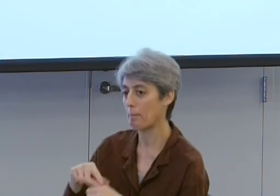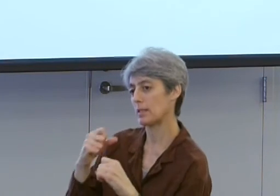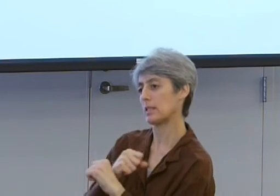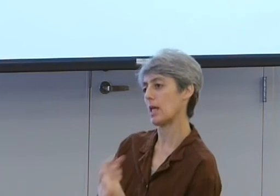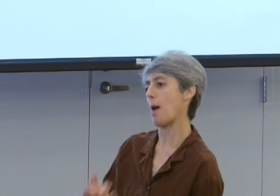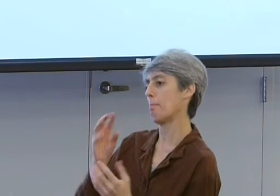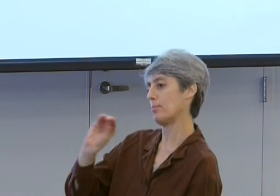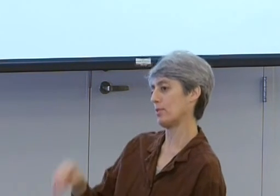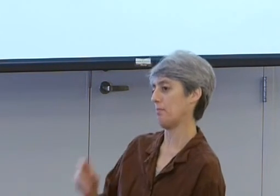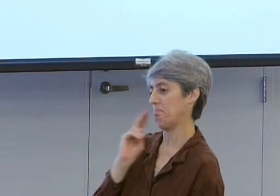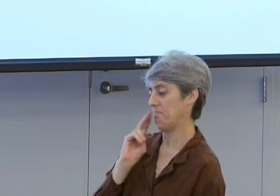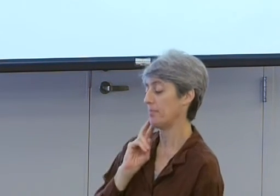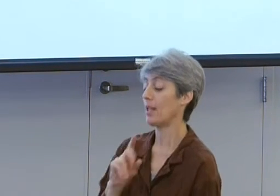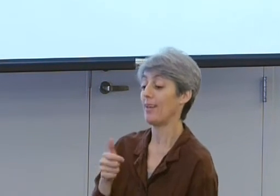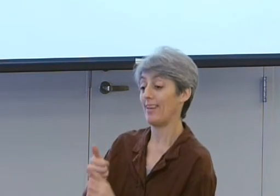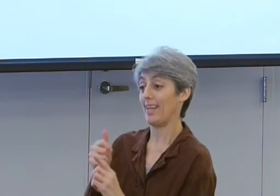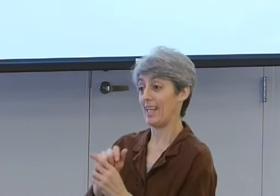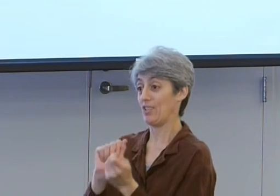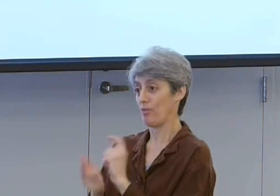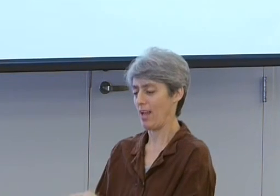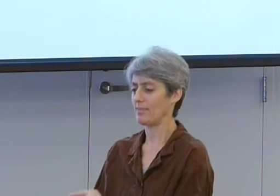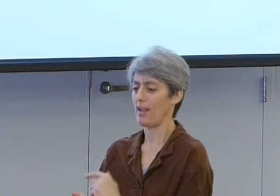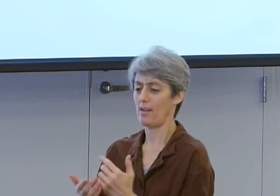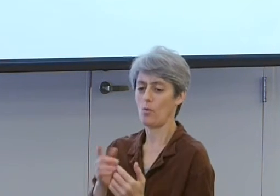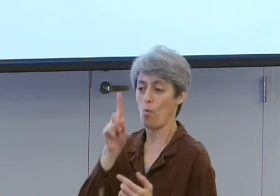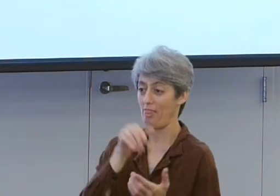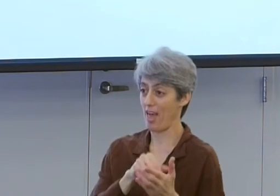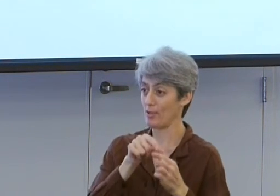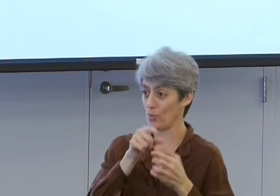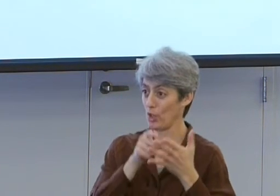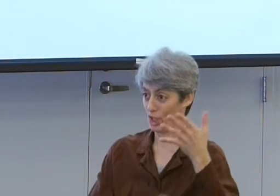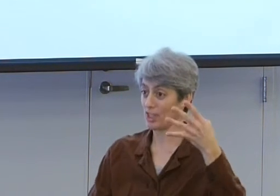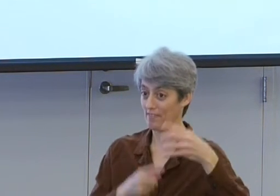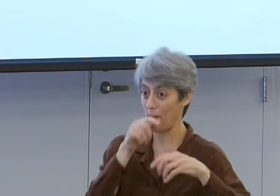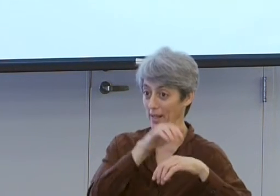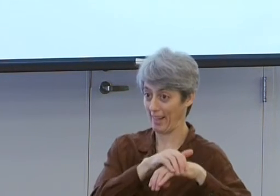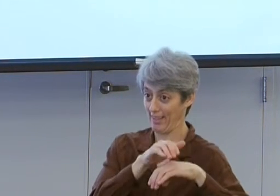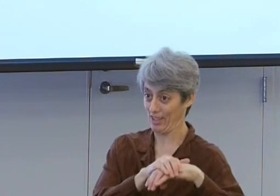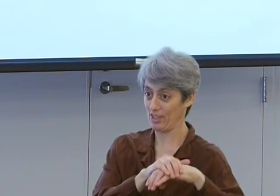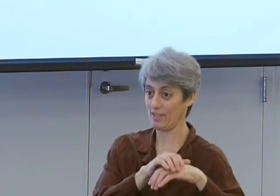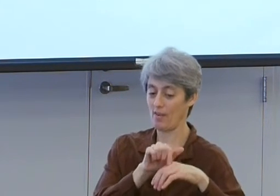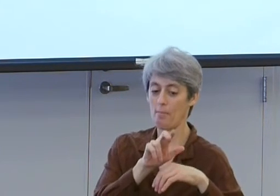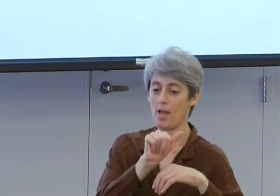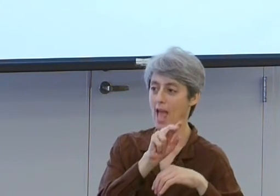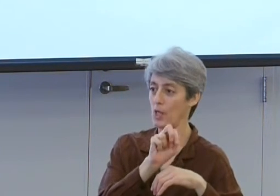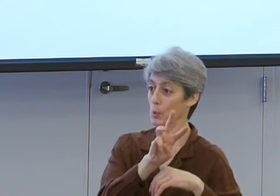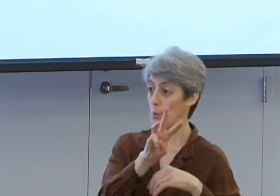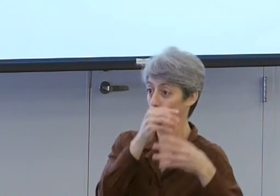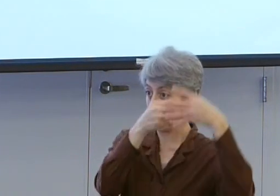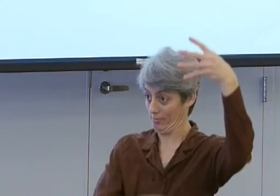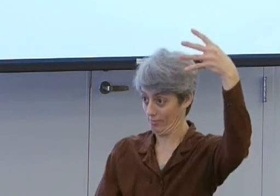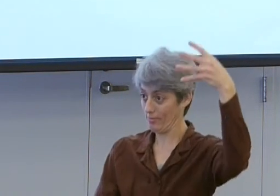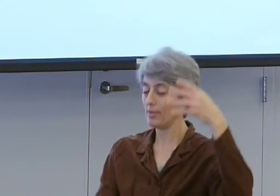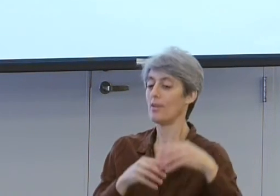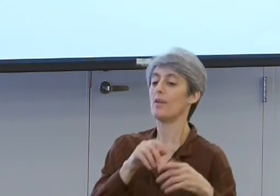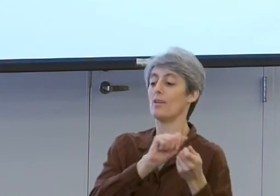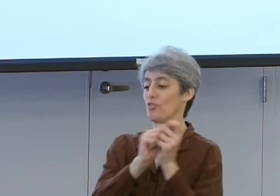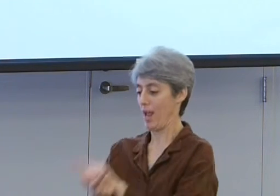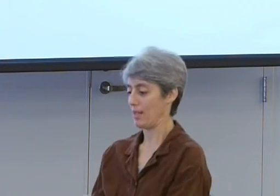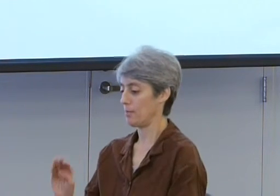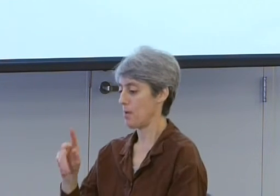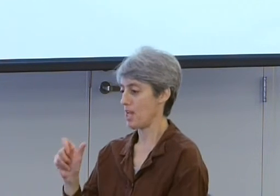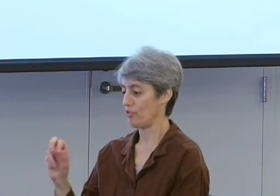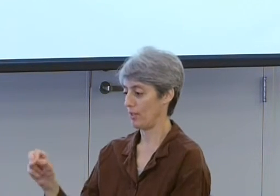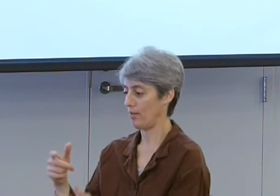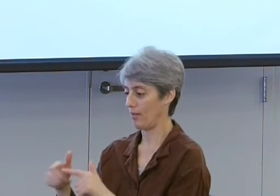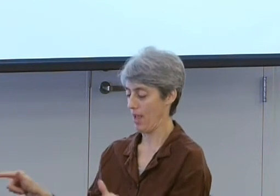translated almost all of the 1,000 or so words from the ANU corpus in English into Mandarin. They